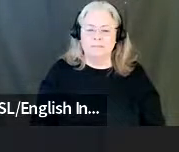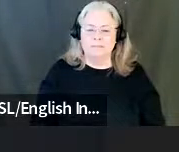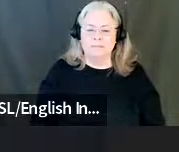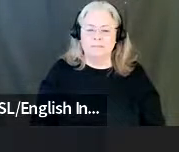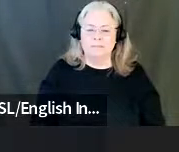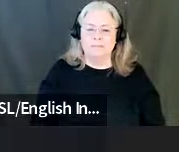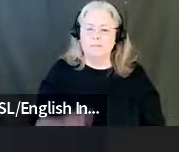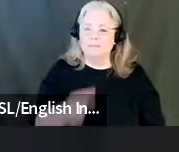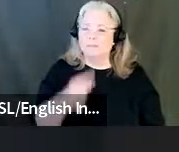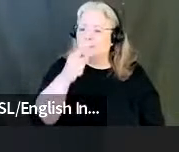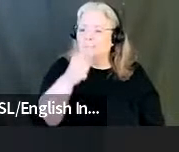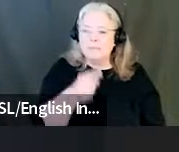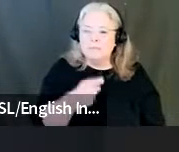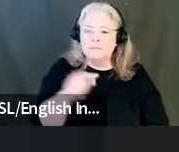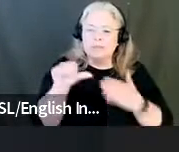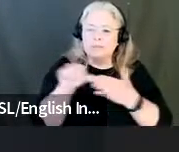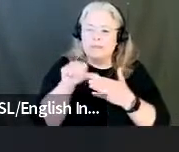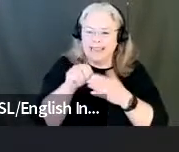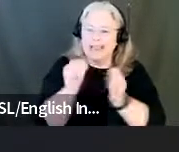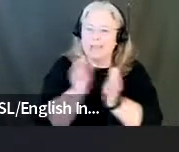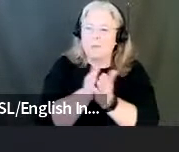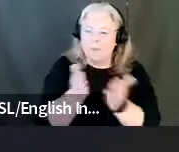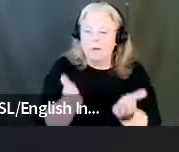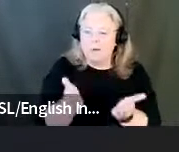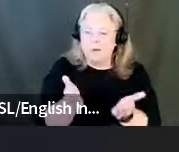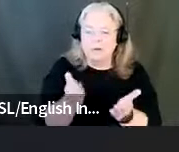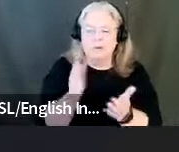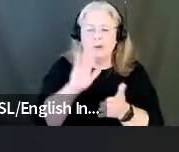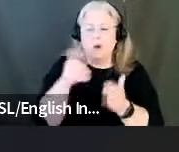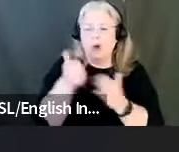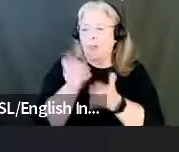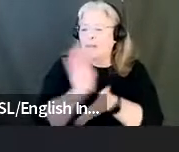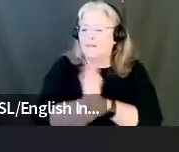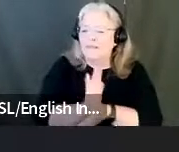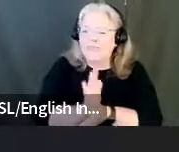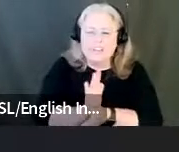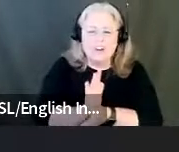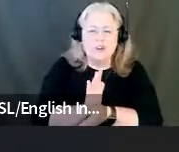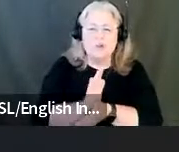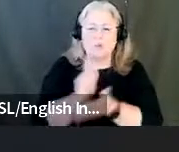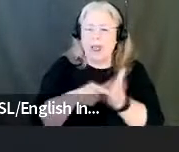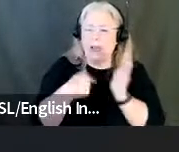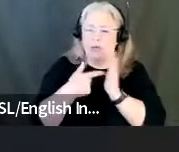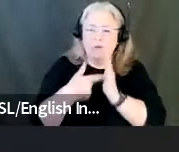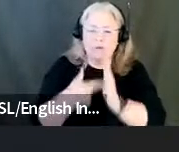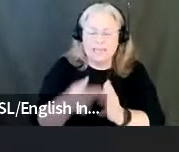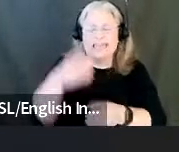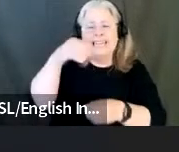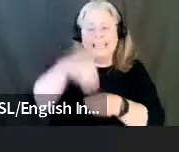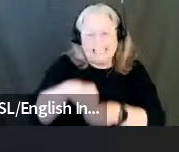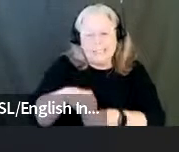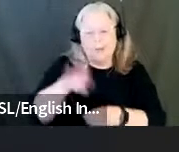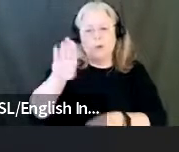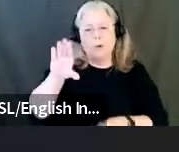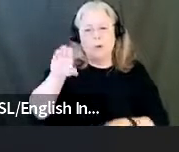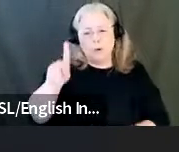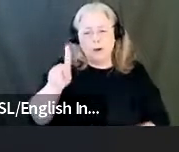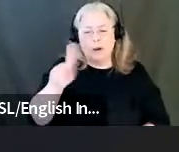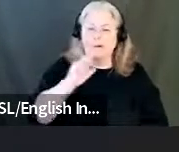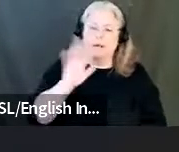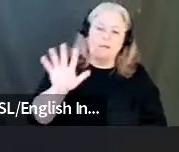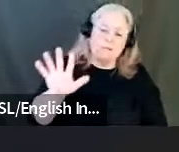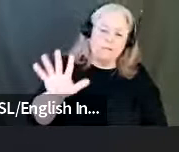this is just, again, the pages in the books and all these videos and things that I'm showing you inside the book. There's